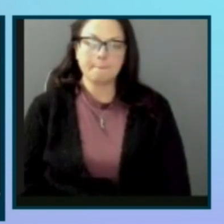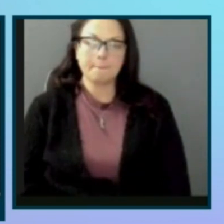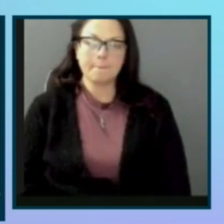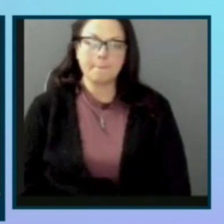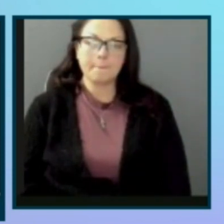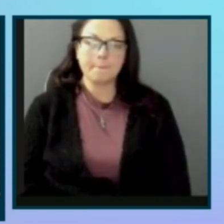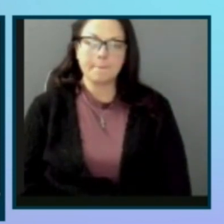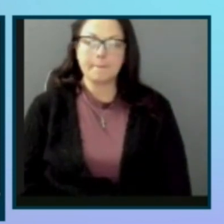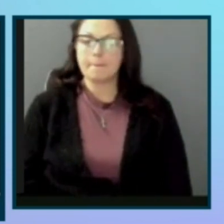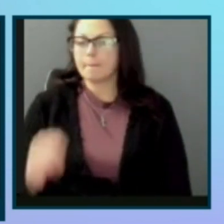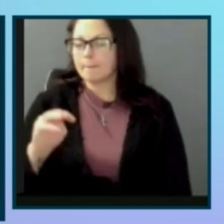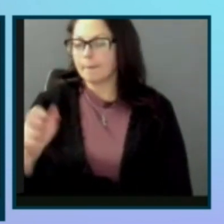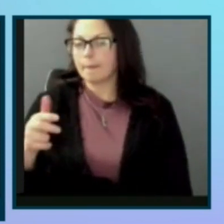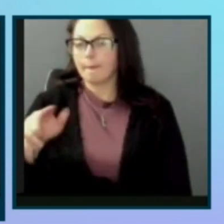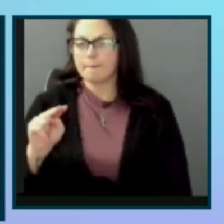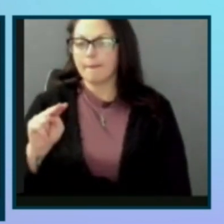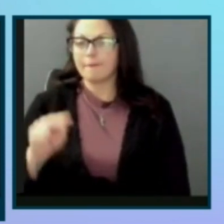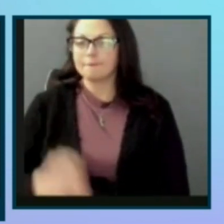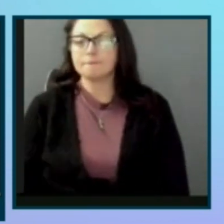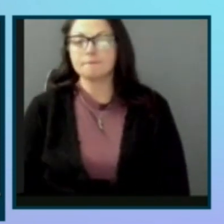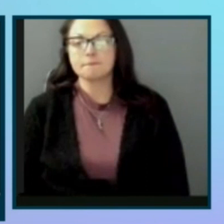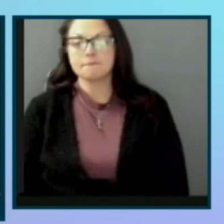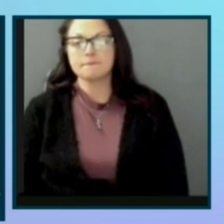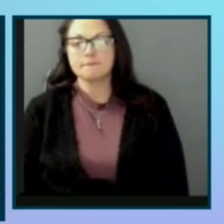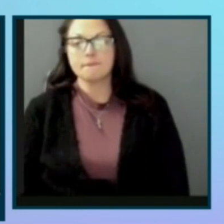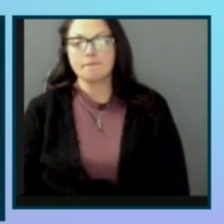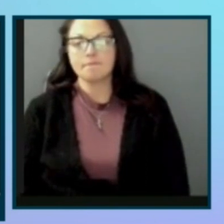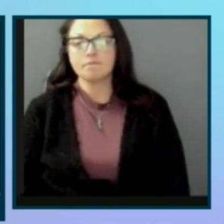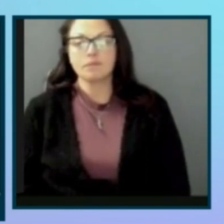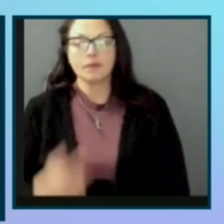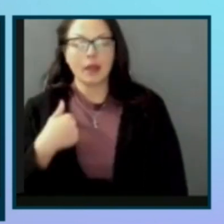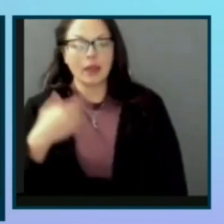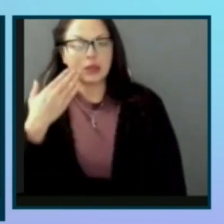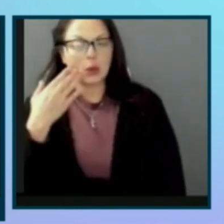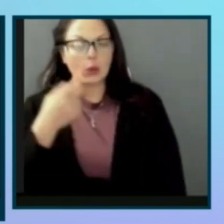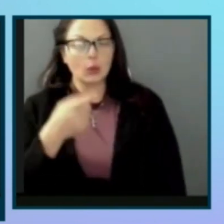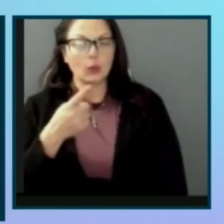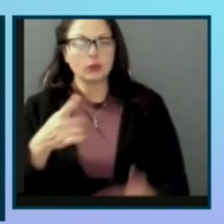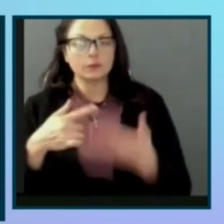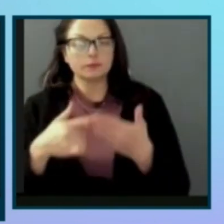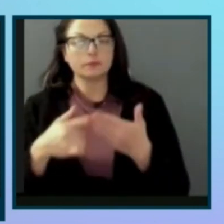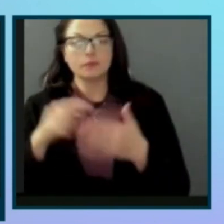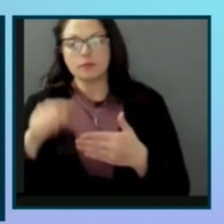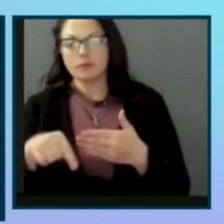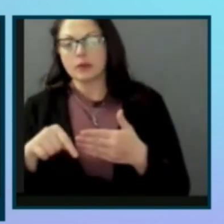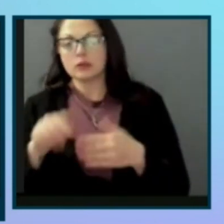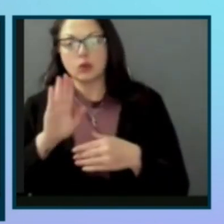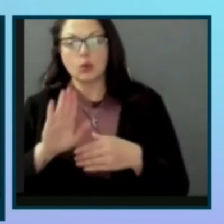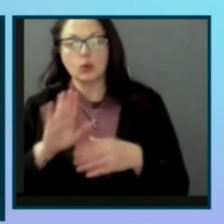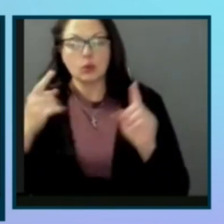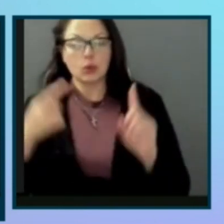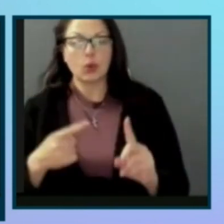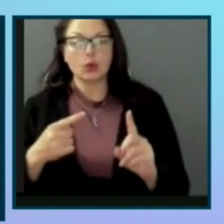Carrying on a little bit in that direction. So I know you touched on this, but in terms of your main goals for what